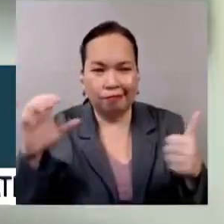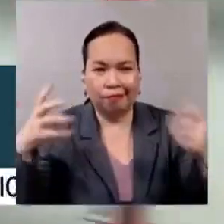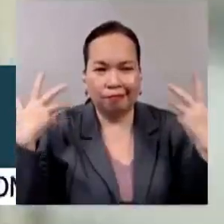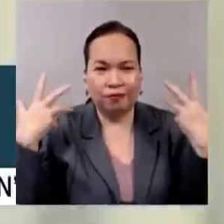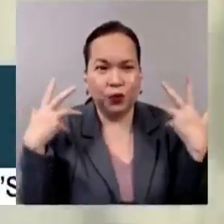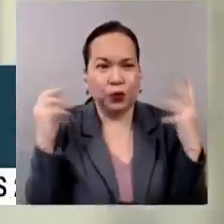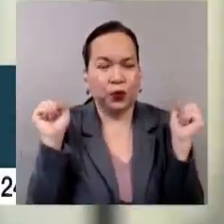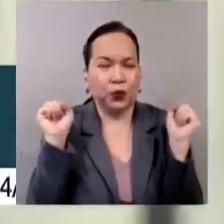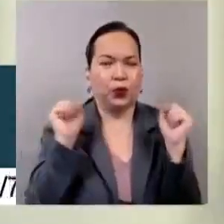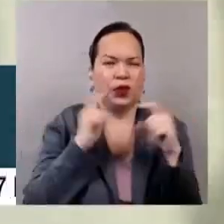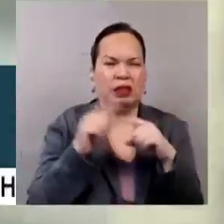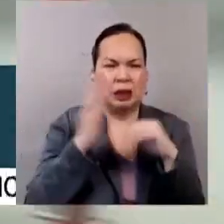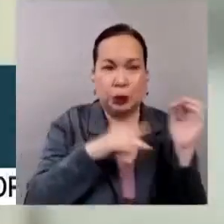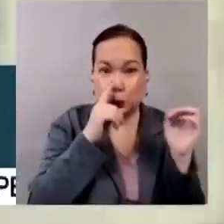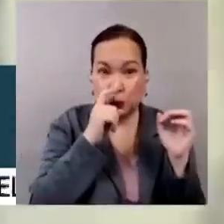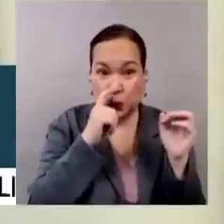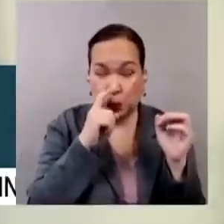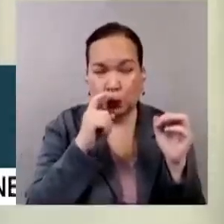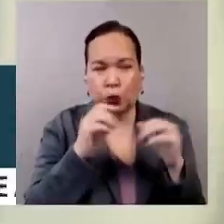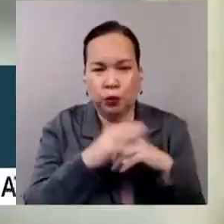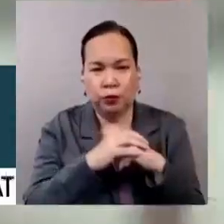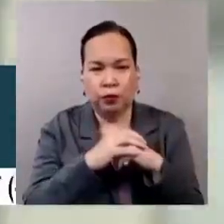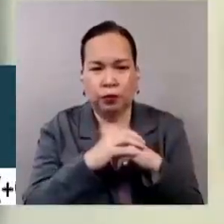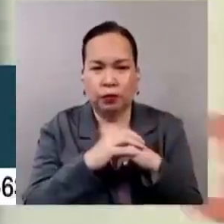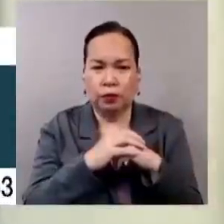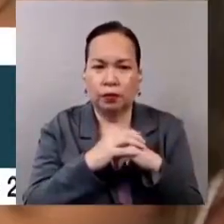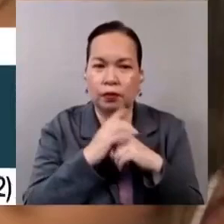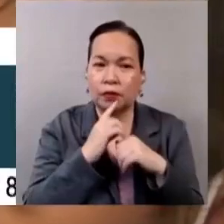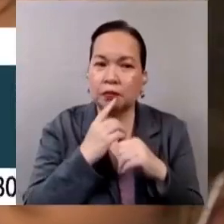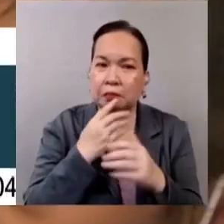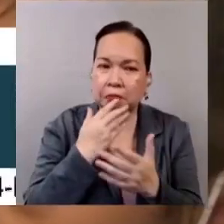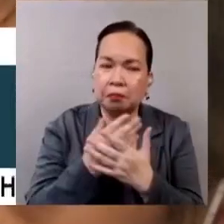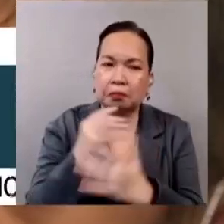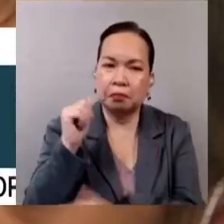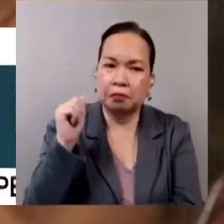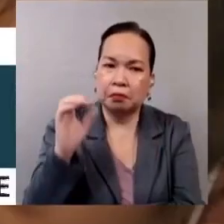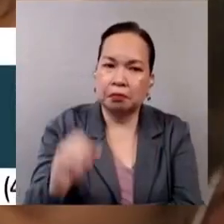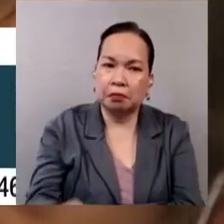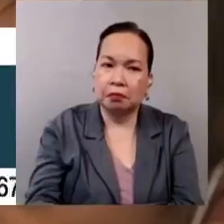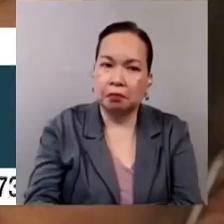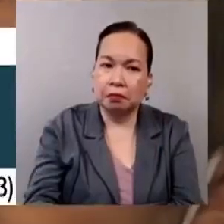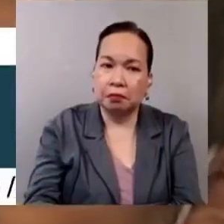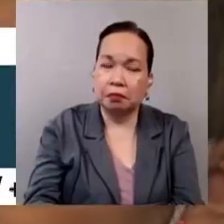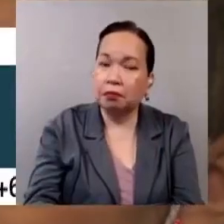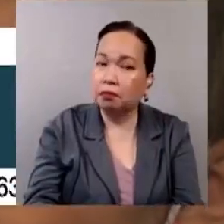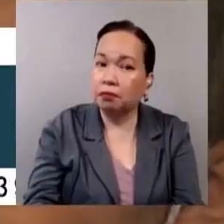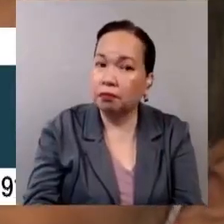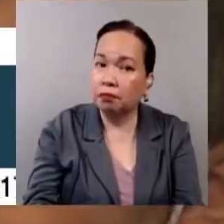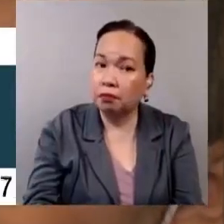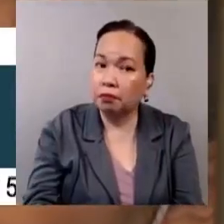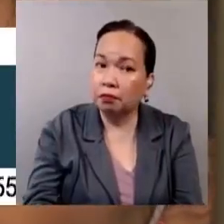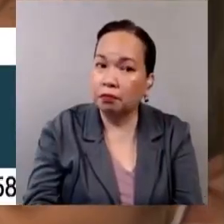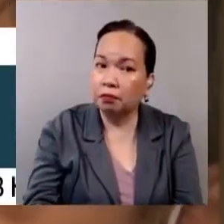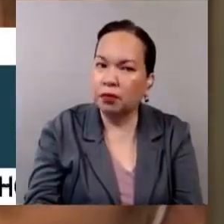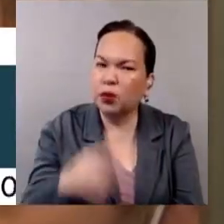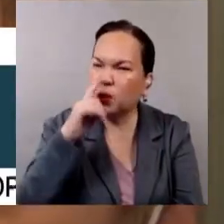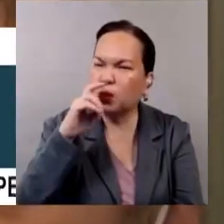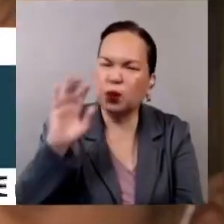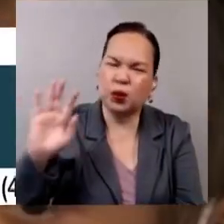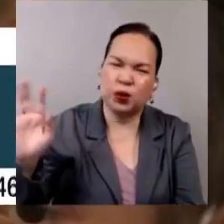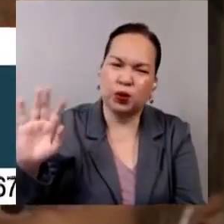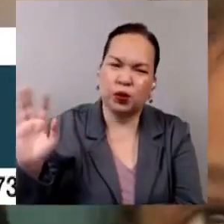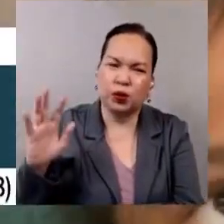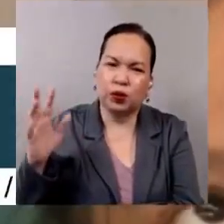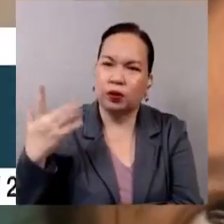to the older units. Sa aircon, mayroon yung luma, yung luma. Kasi ngayon wala